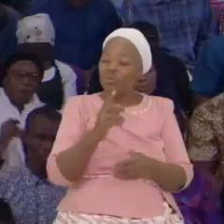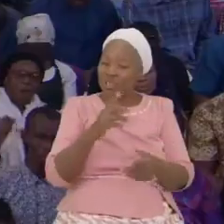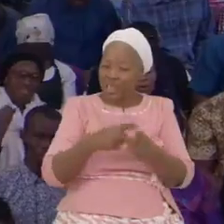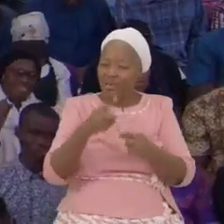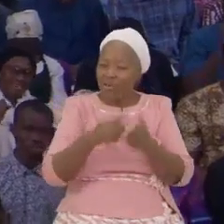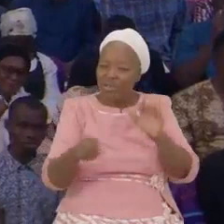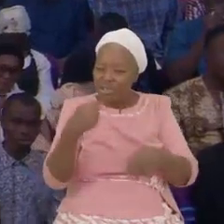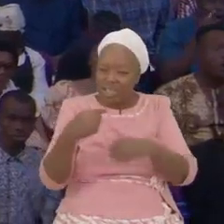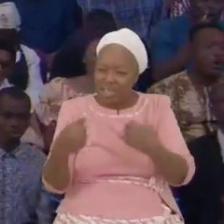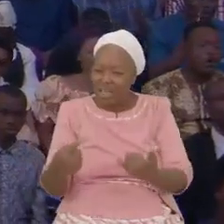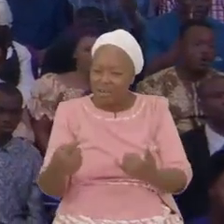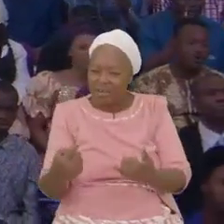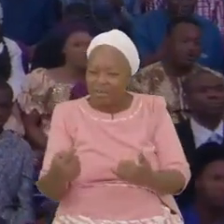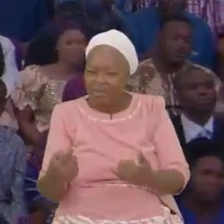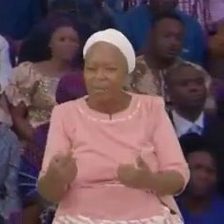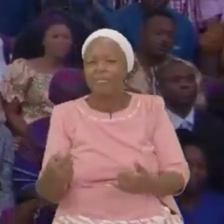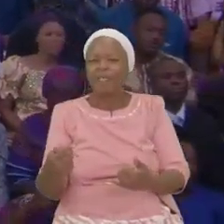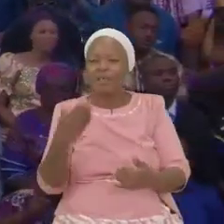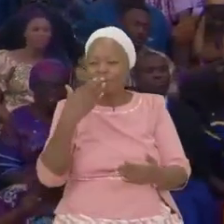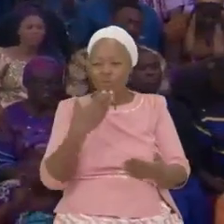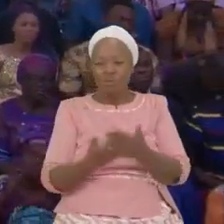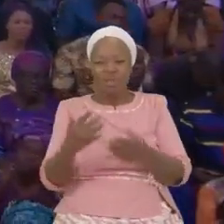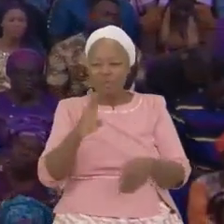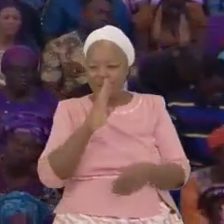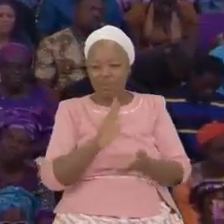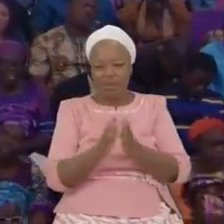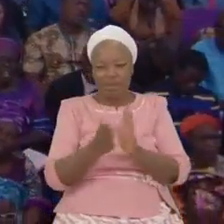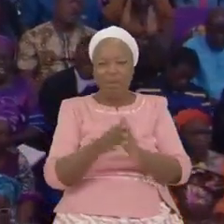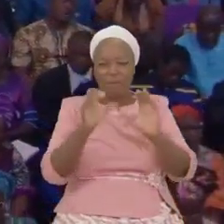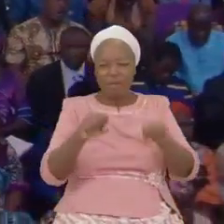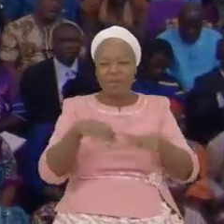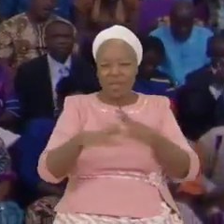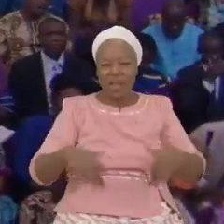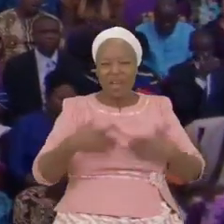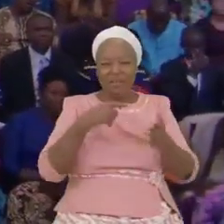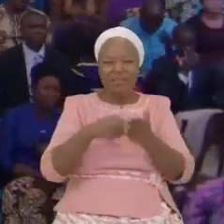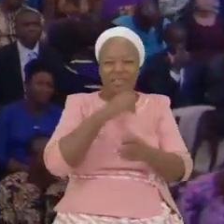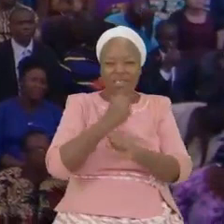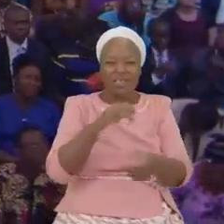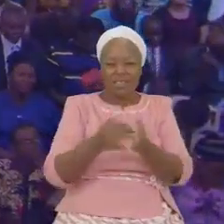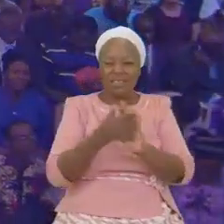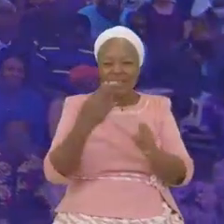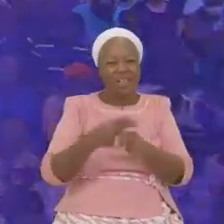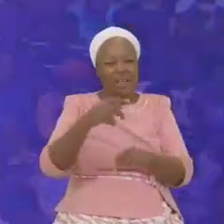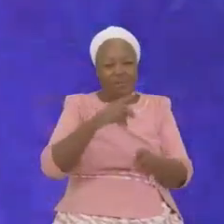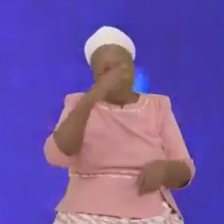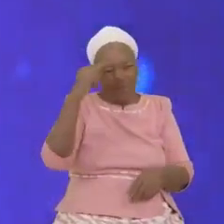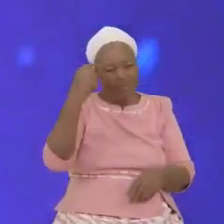say? Good things will be possible in your life this year. For with God,